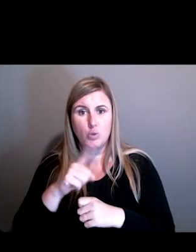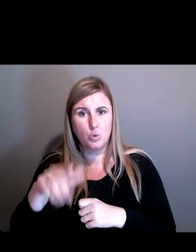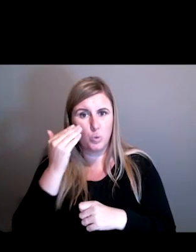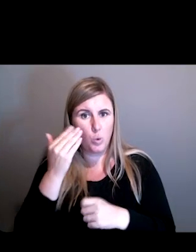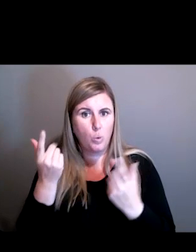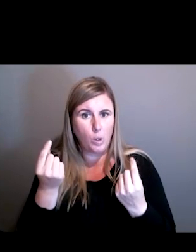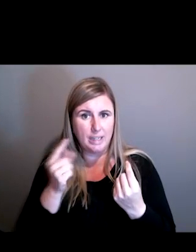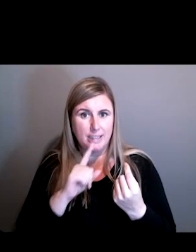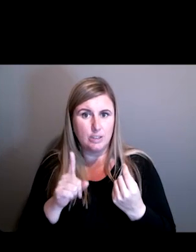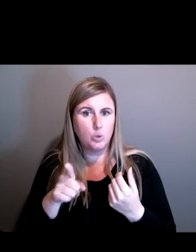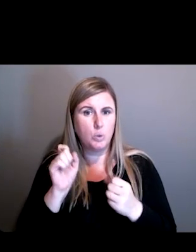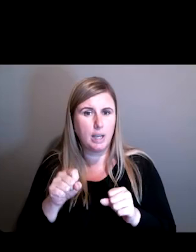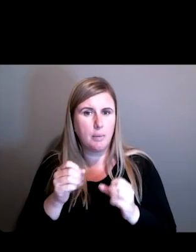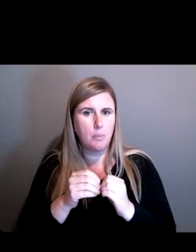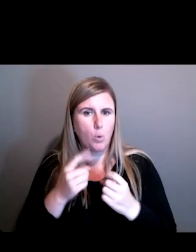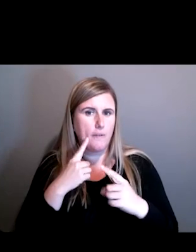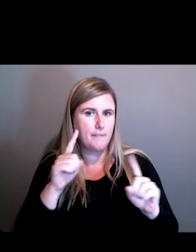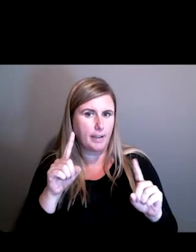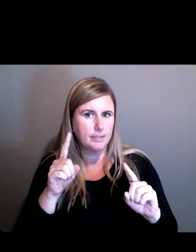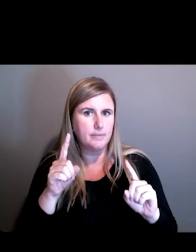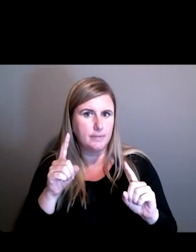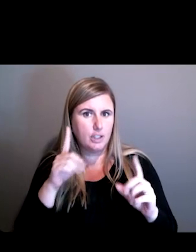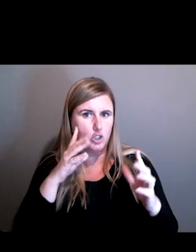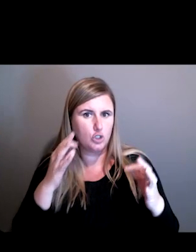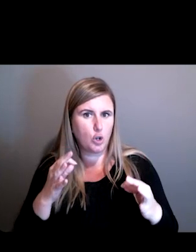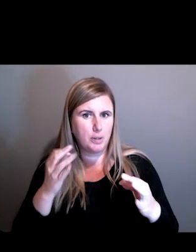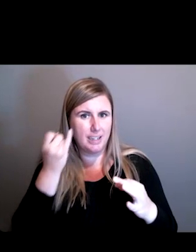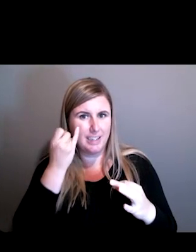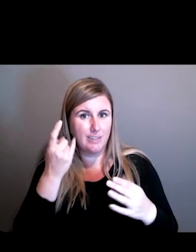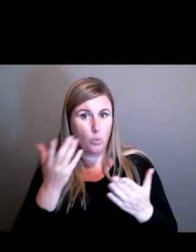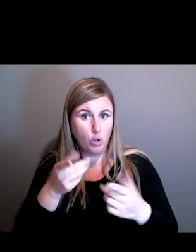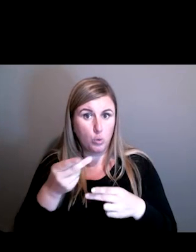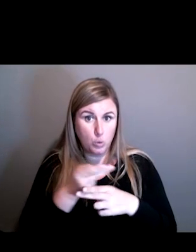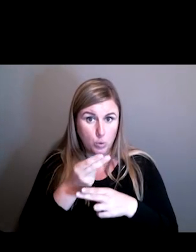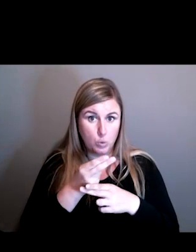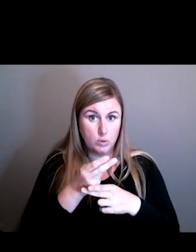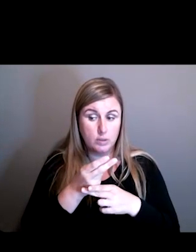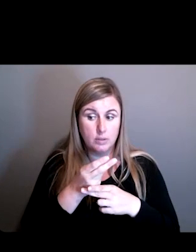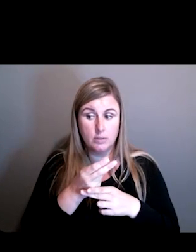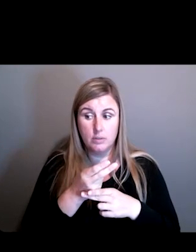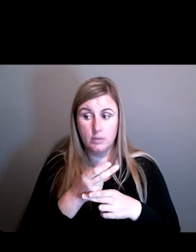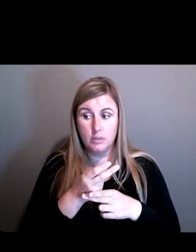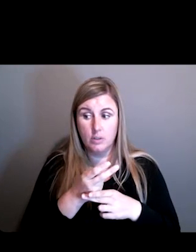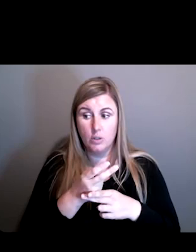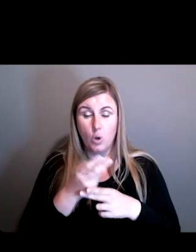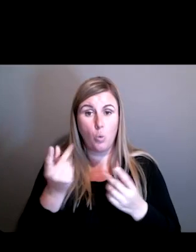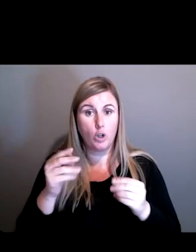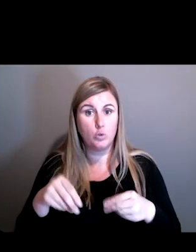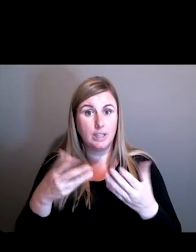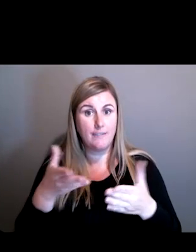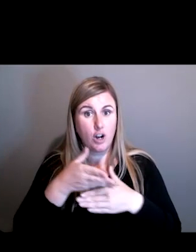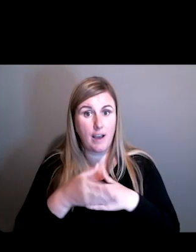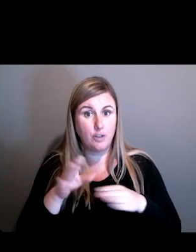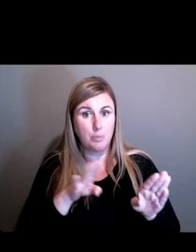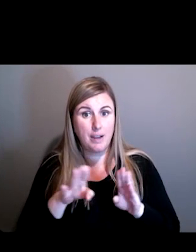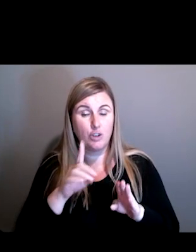want you to know what it is, so that you can be more effective at determining if what you use or what